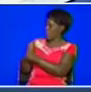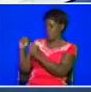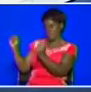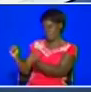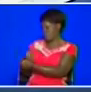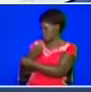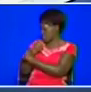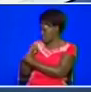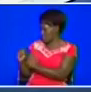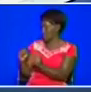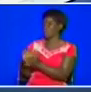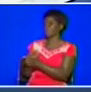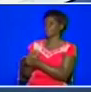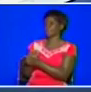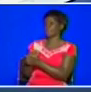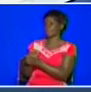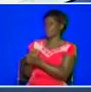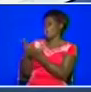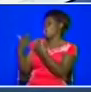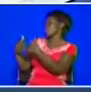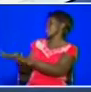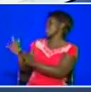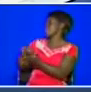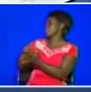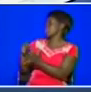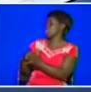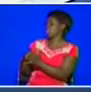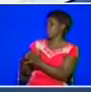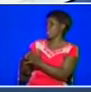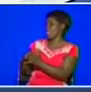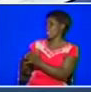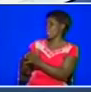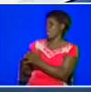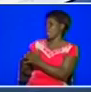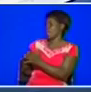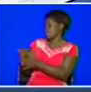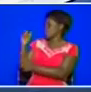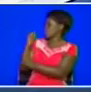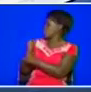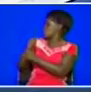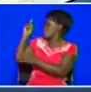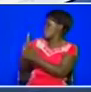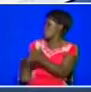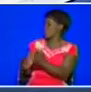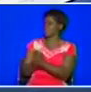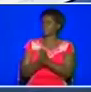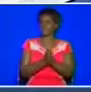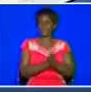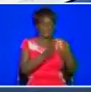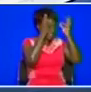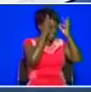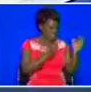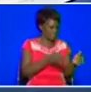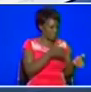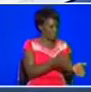cannot reach. Would you consider abandoning phase two? Let me tell you, what's that going to be like? You're going to have to make a decision. You don't make decisions, you